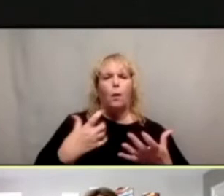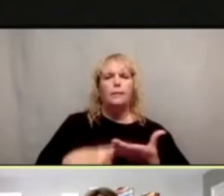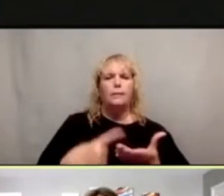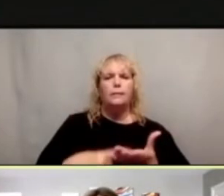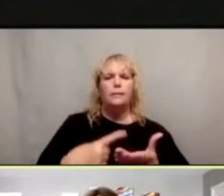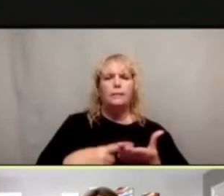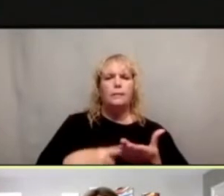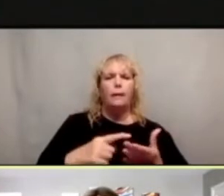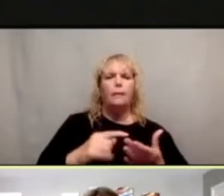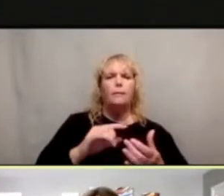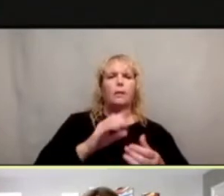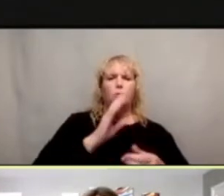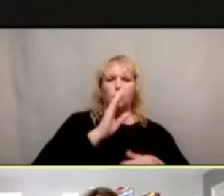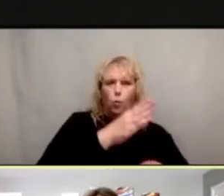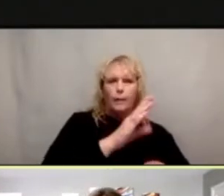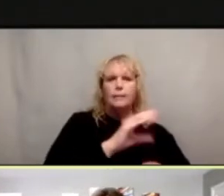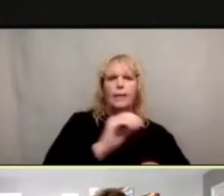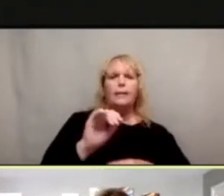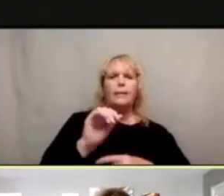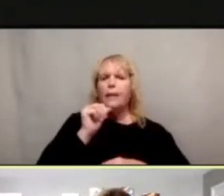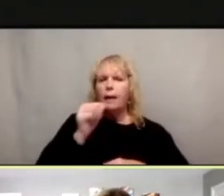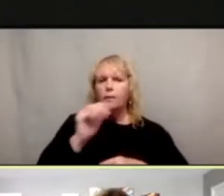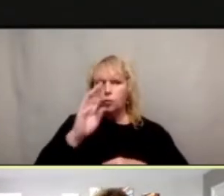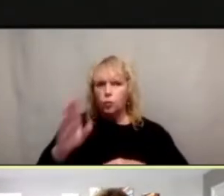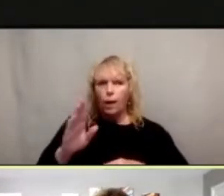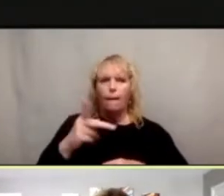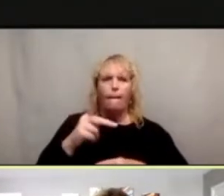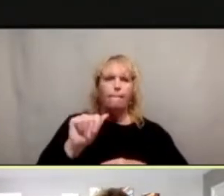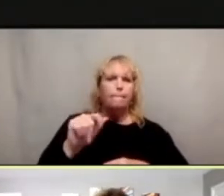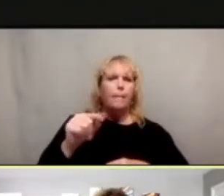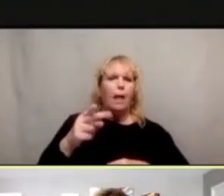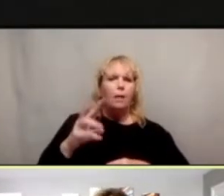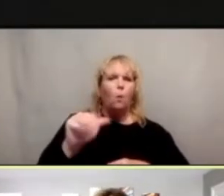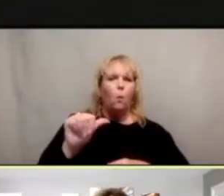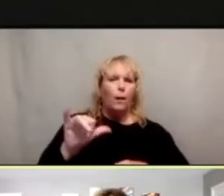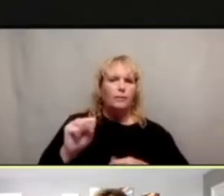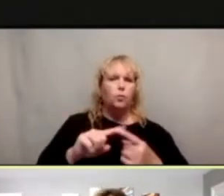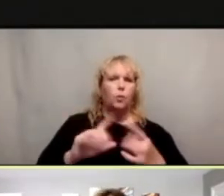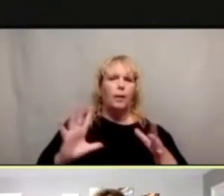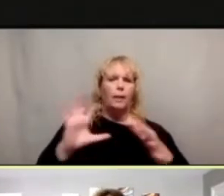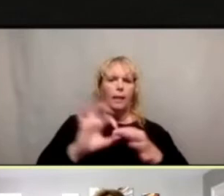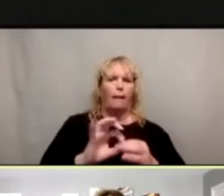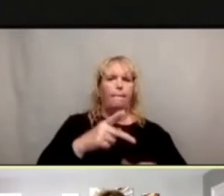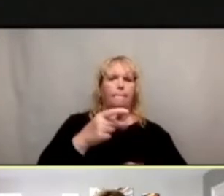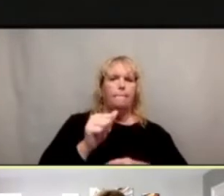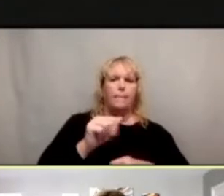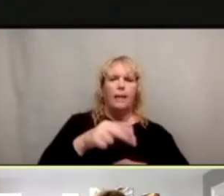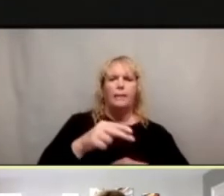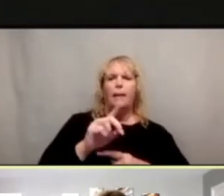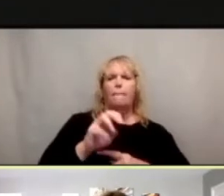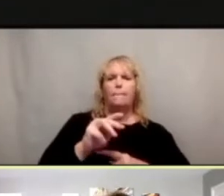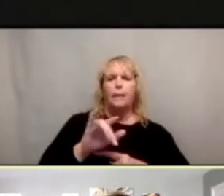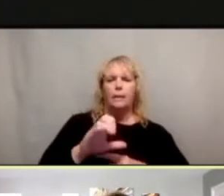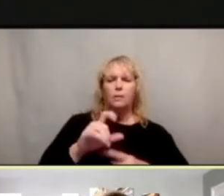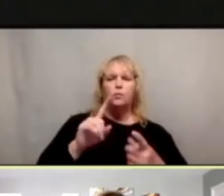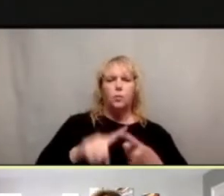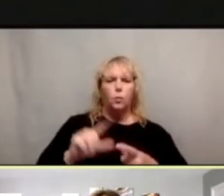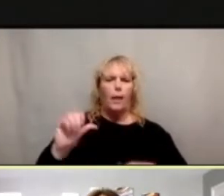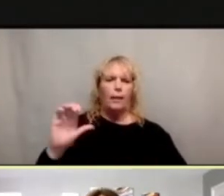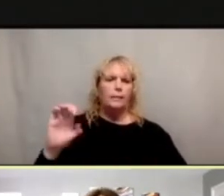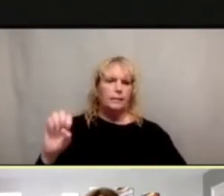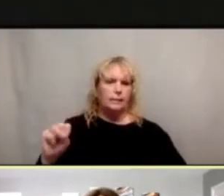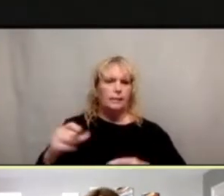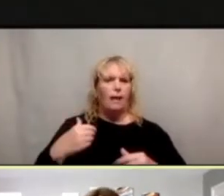pathways linking pandemics to ACEs. So I'll just go over 6, but there are several more of linking pandemics to